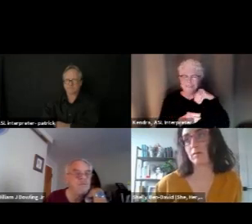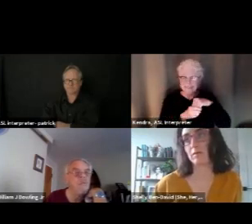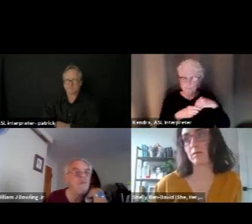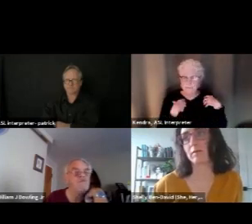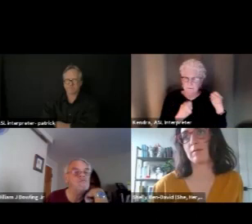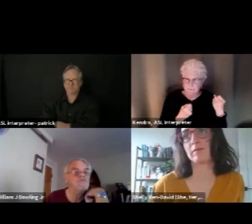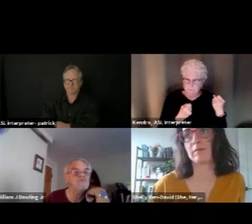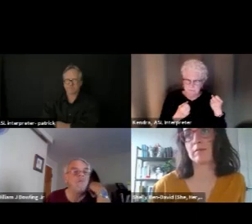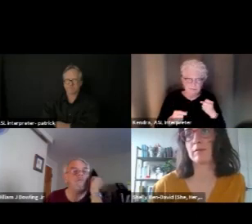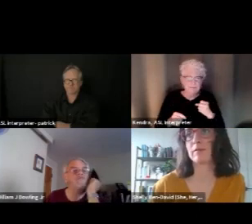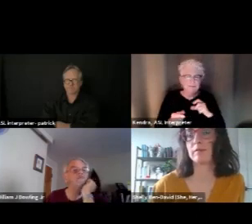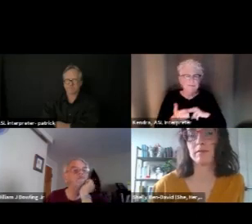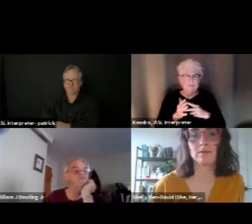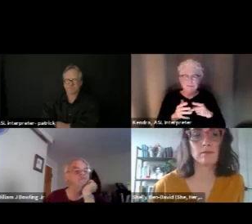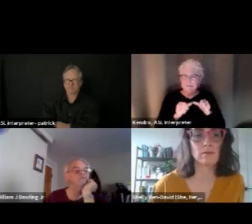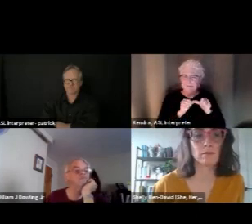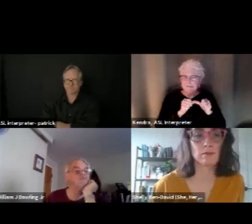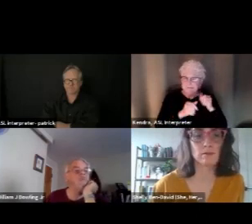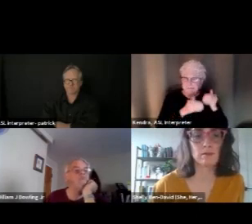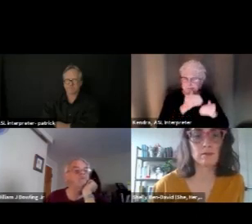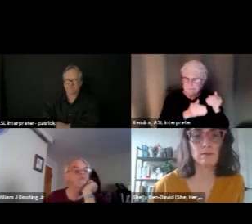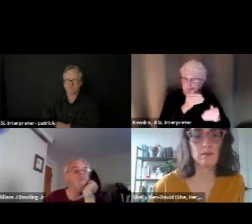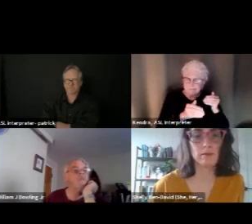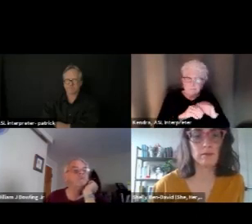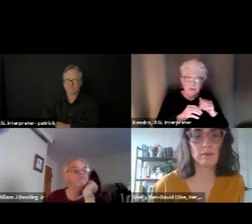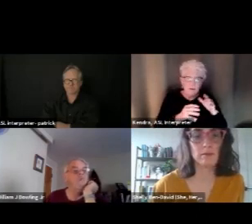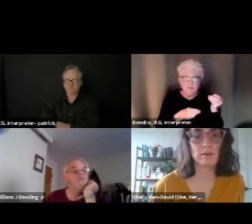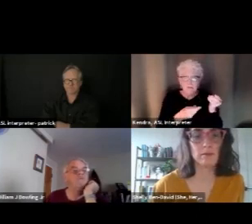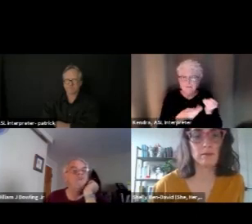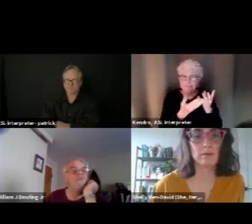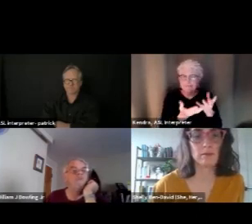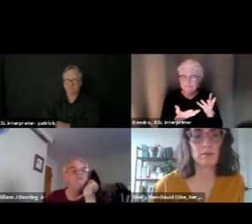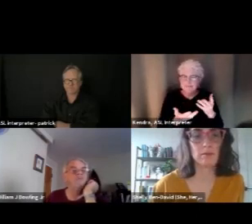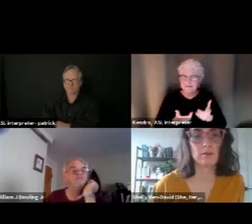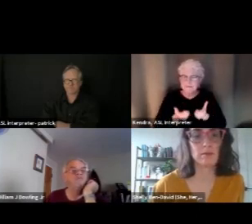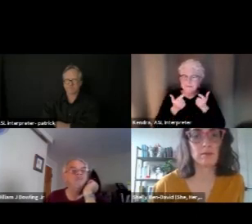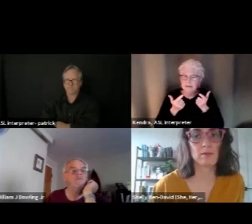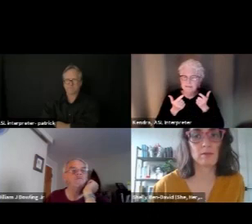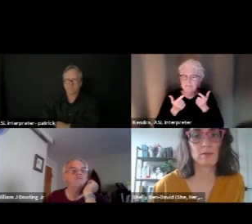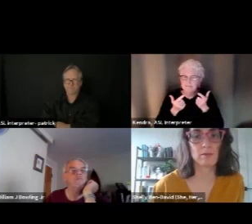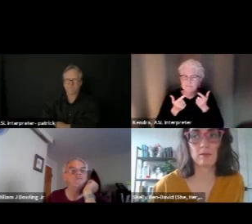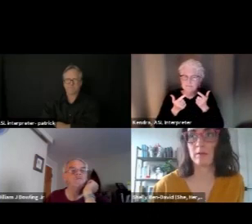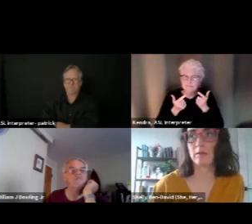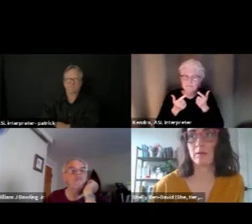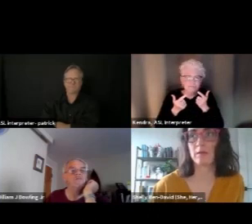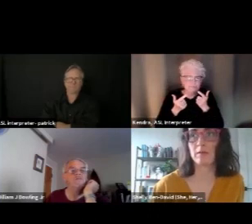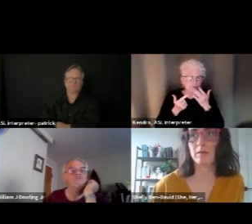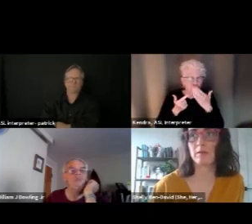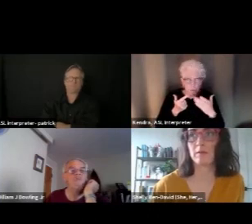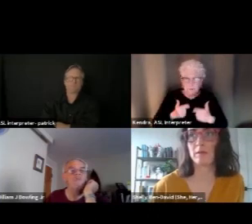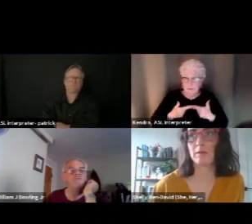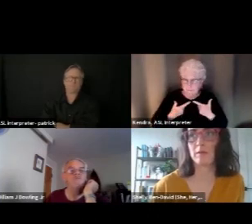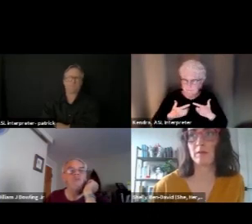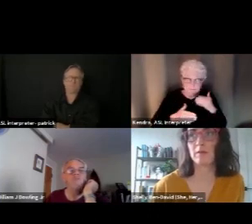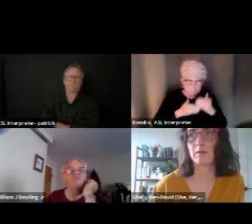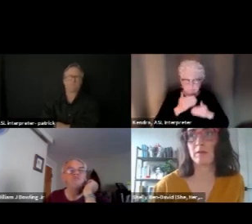reflects how we kind of find a way to live a meaningful life despite the